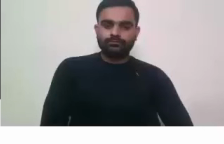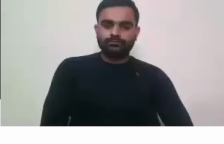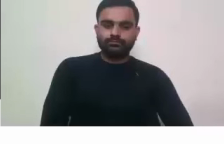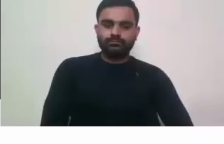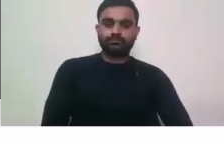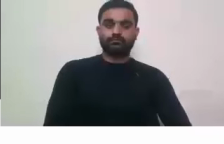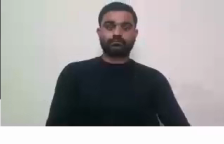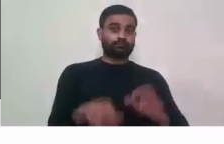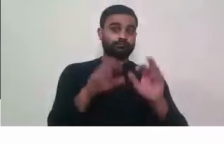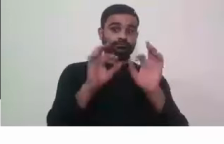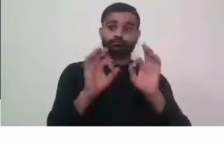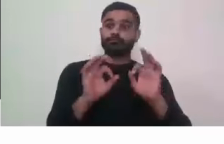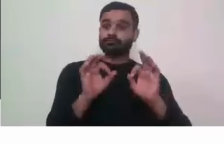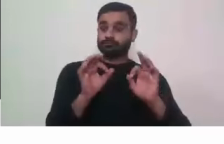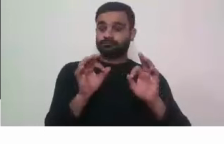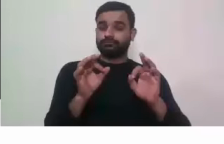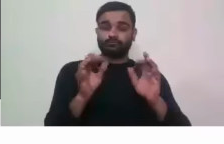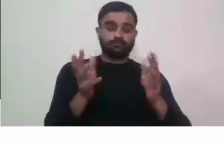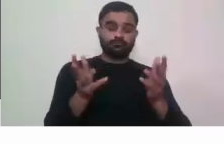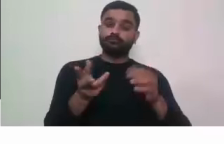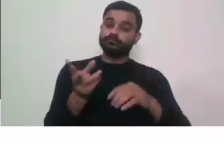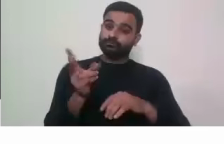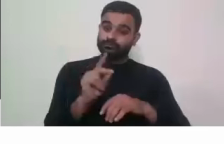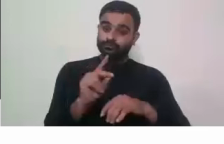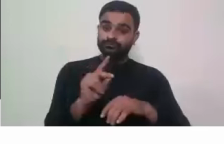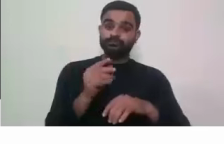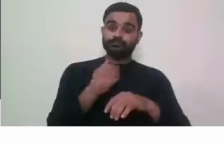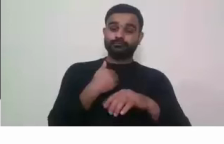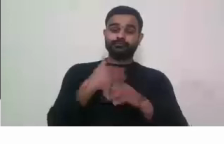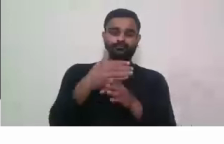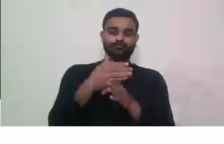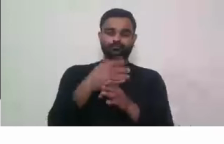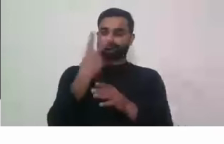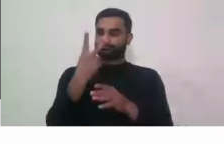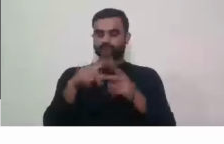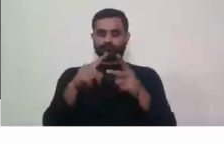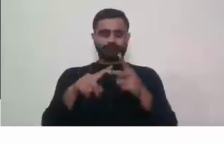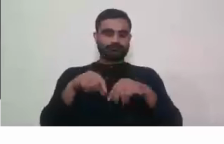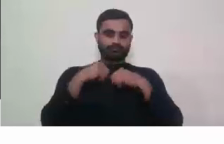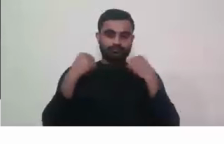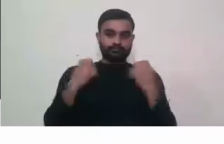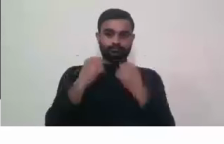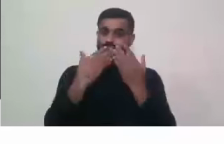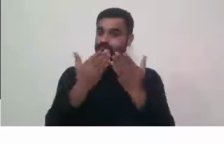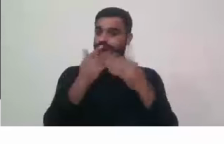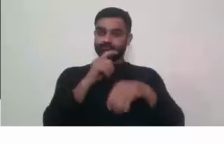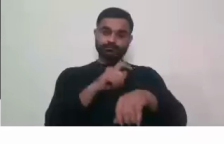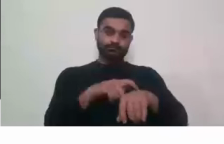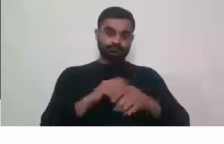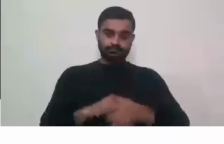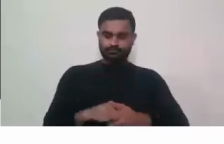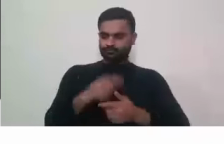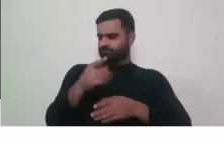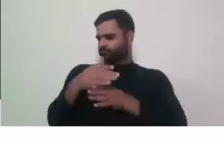Yeah, okay. So again, as usual, I have shared two activities from my side. Now it's your turn. Do share